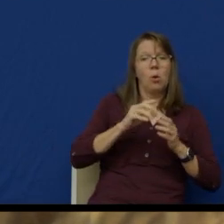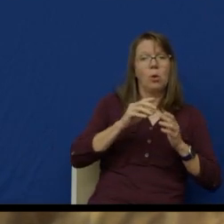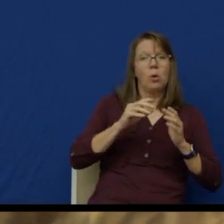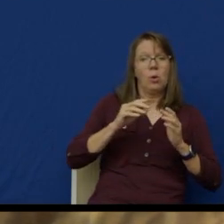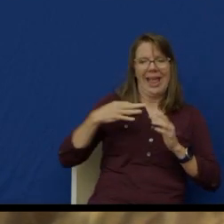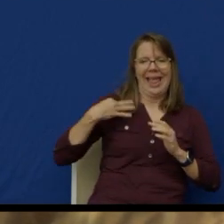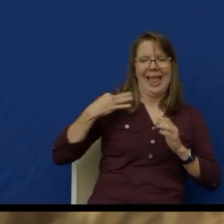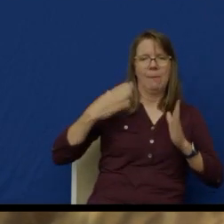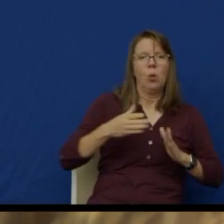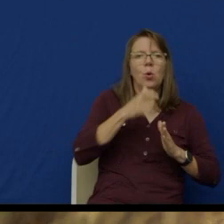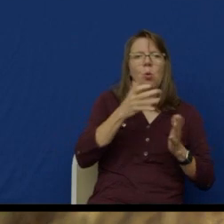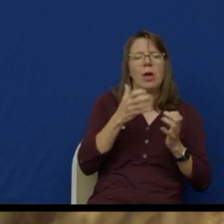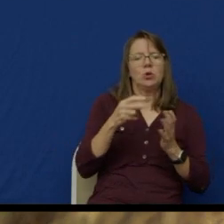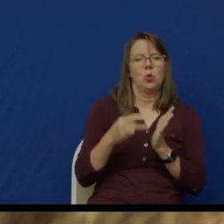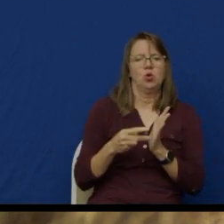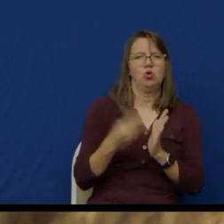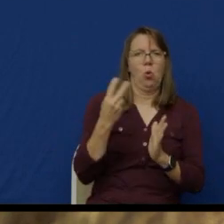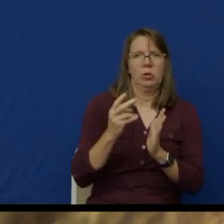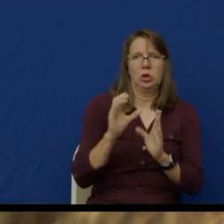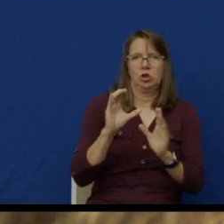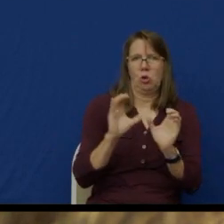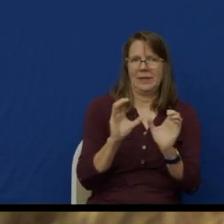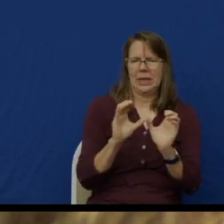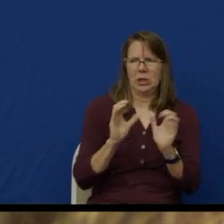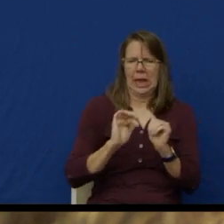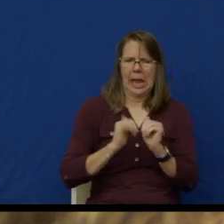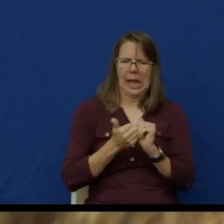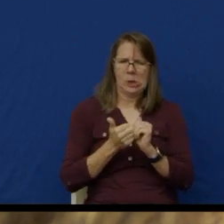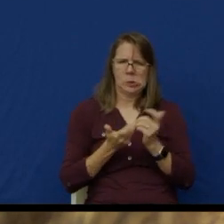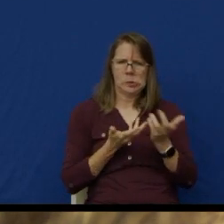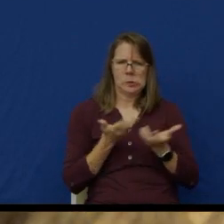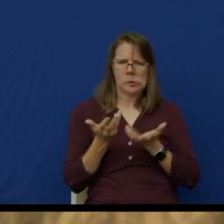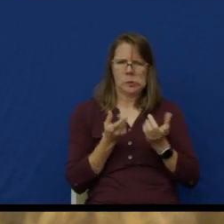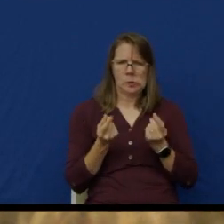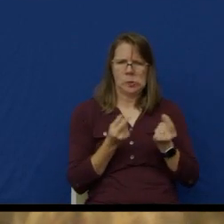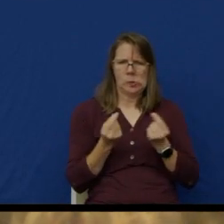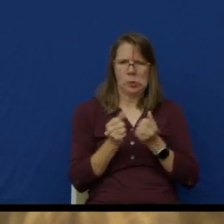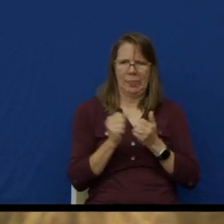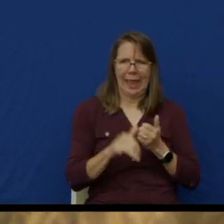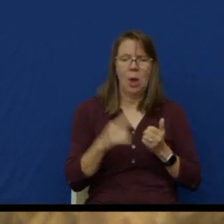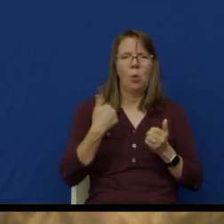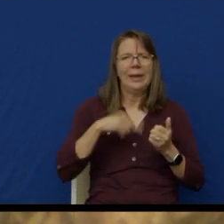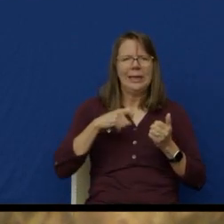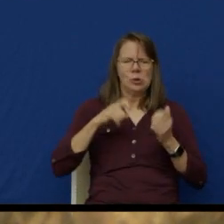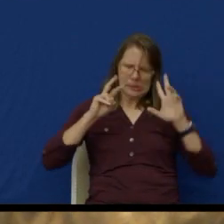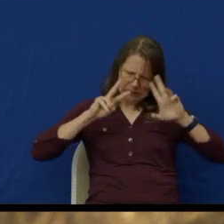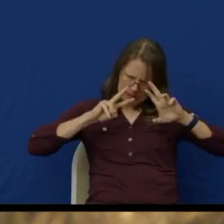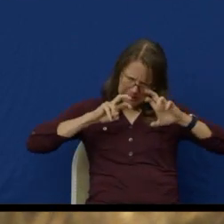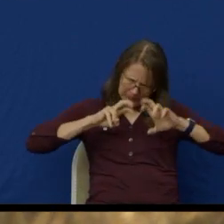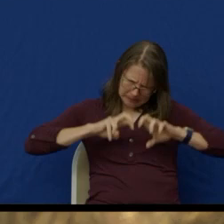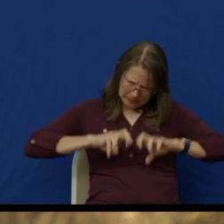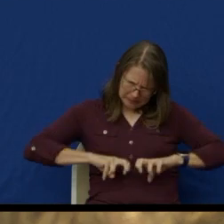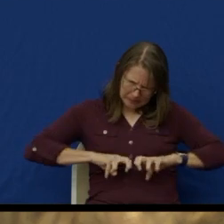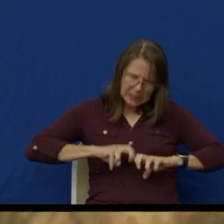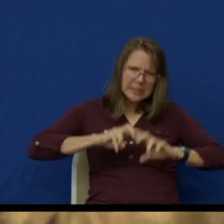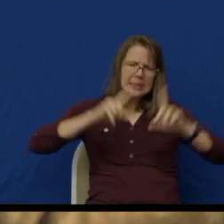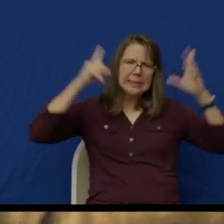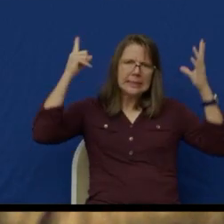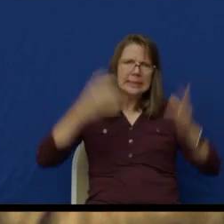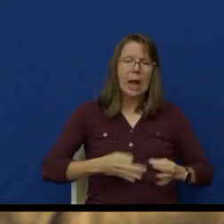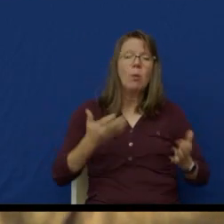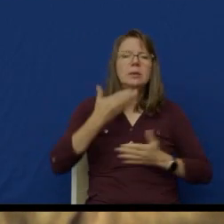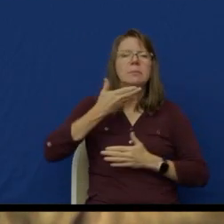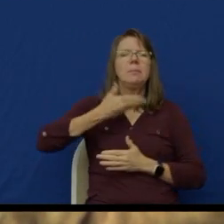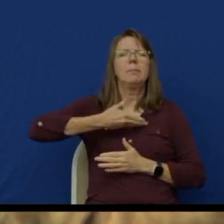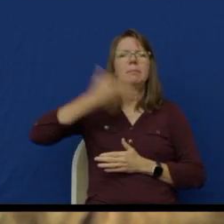so these are details that certainly we have to dig into and decide what is the best outcome on that. So some of the